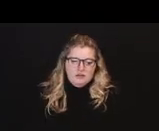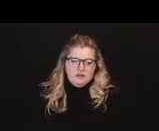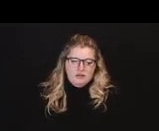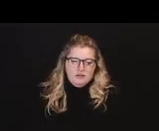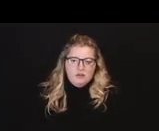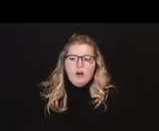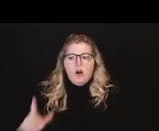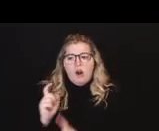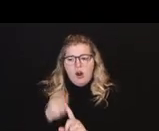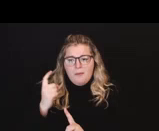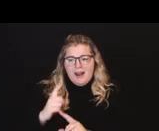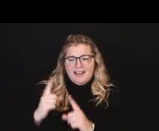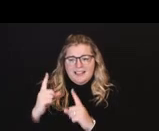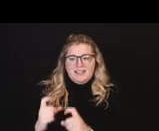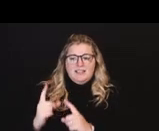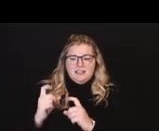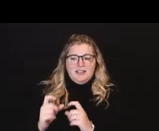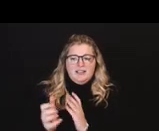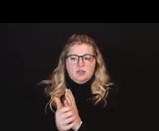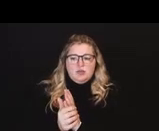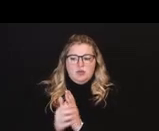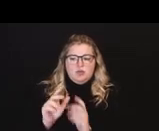Wave accurately flag contrast issues.